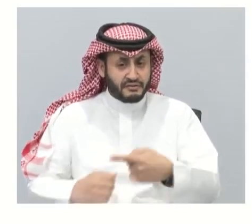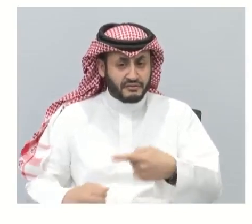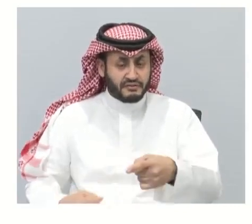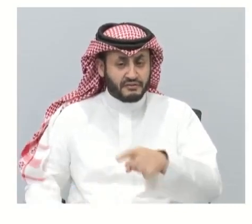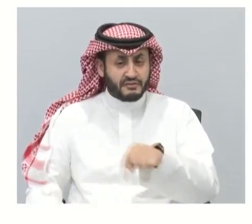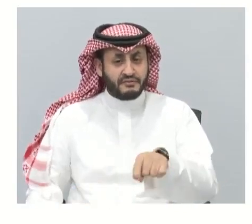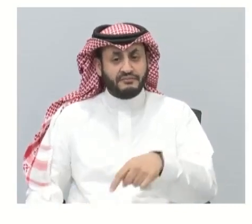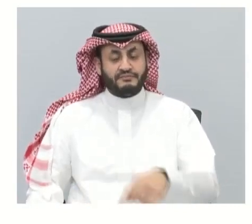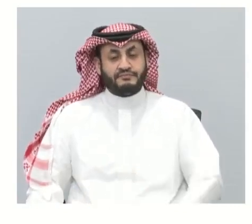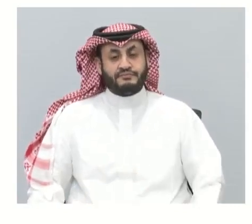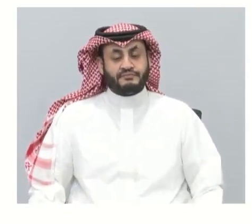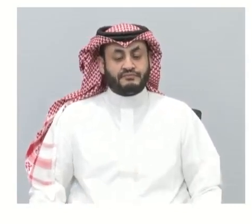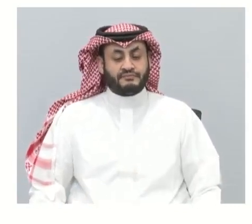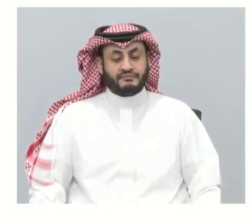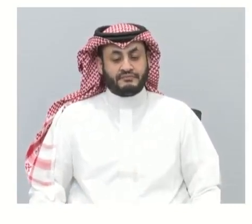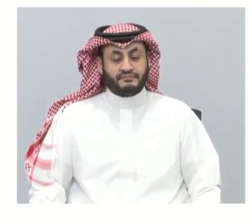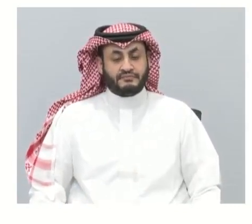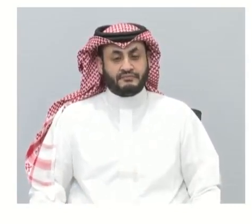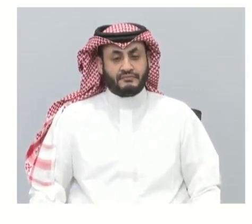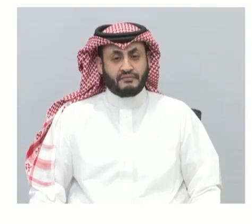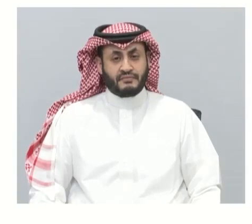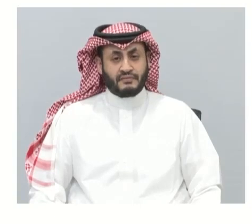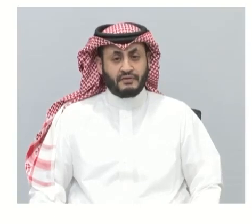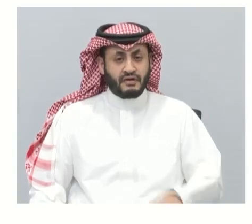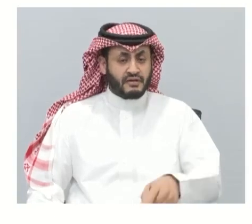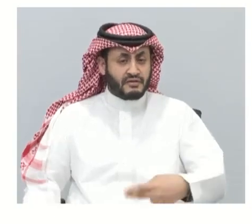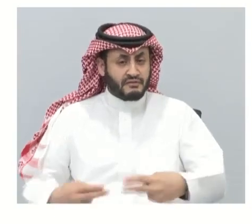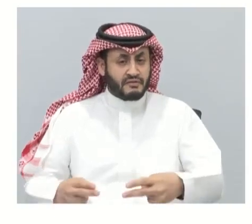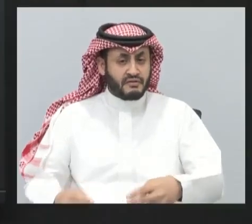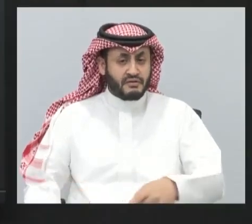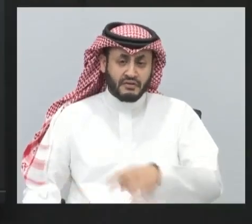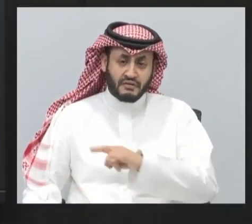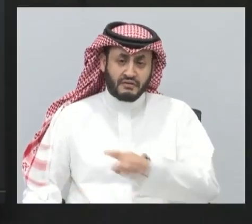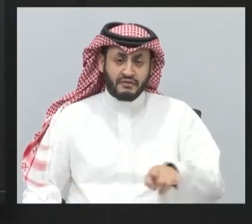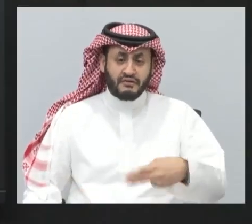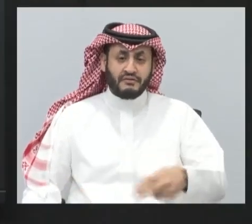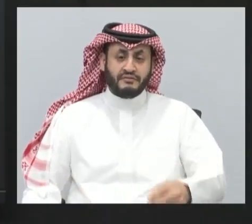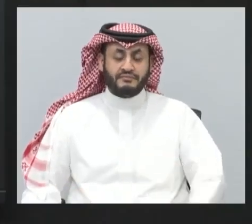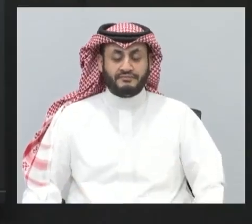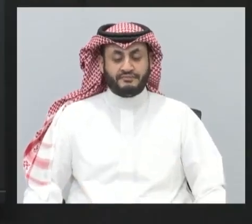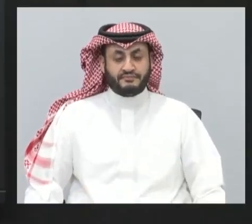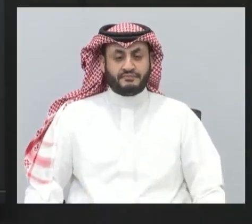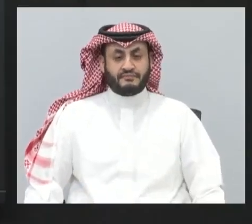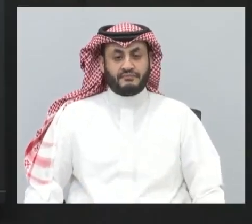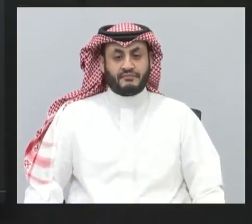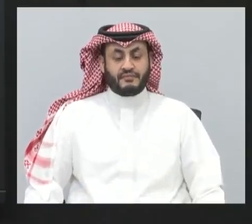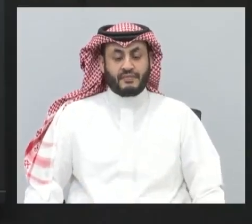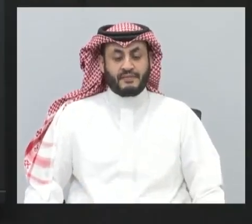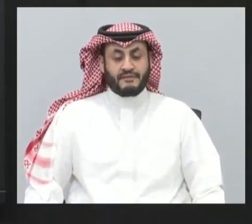think the internet, the computers and the internet are very important for the idea of learning? Or do you think that it